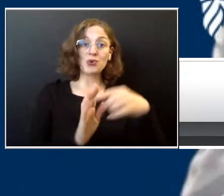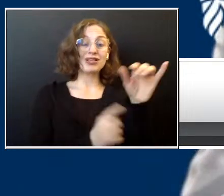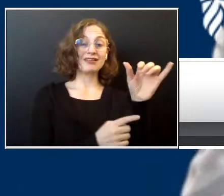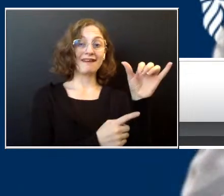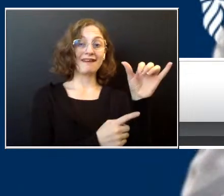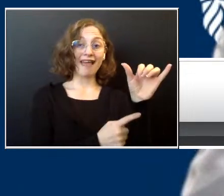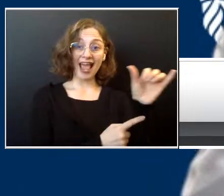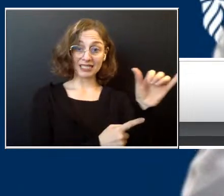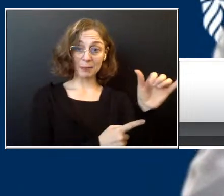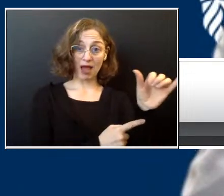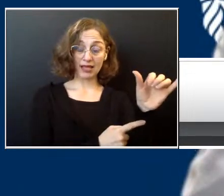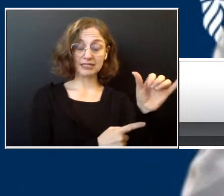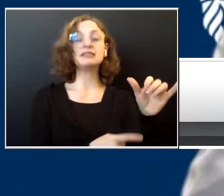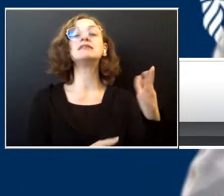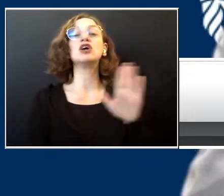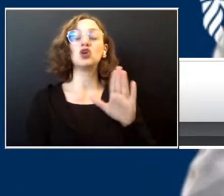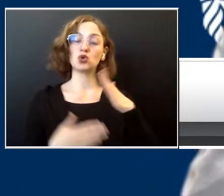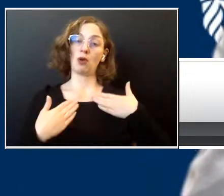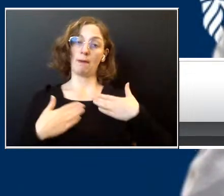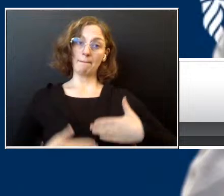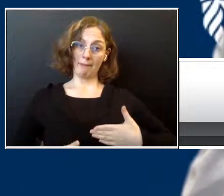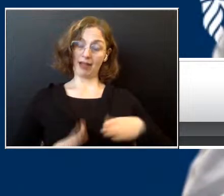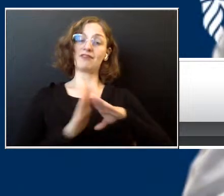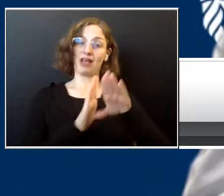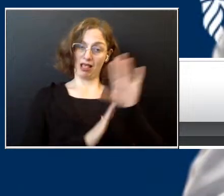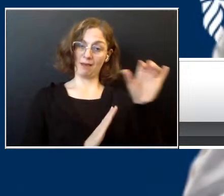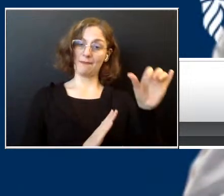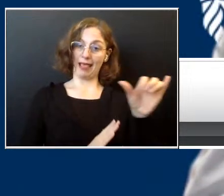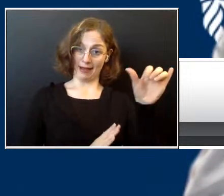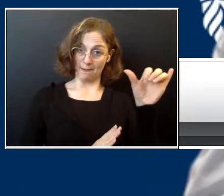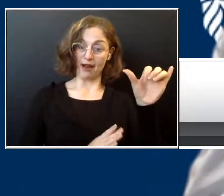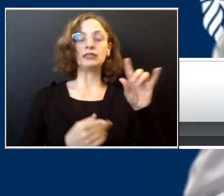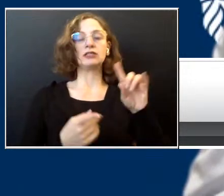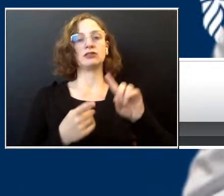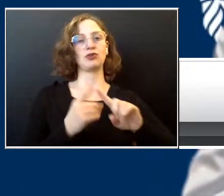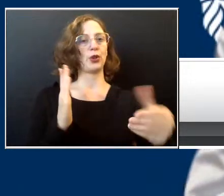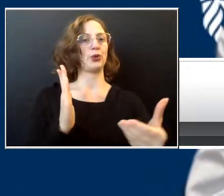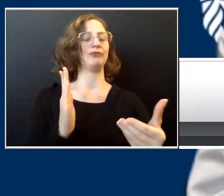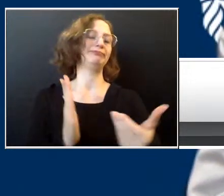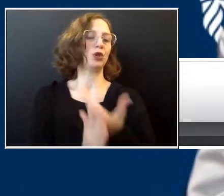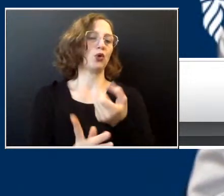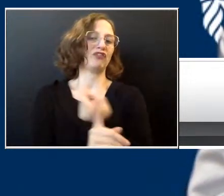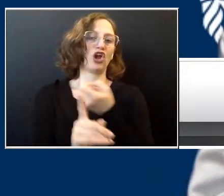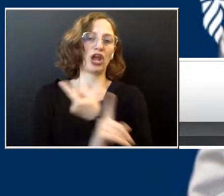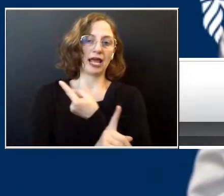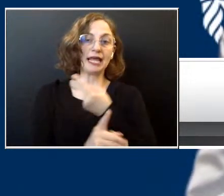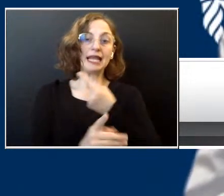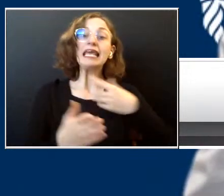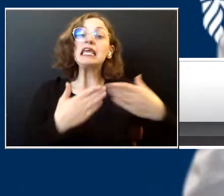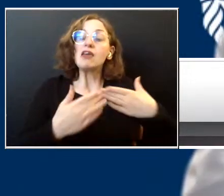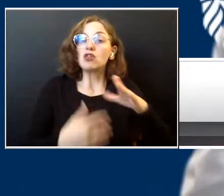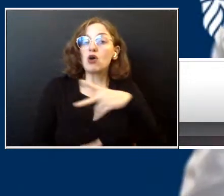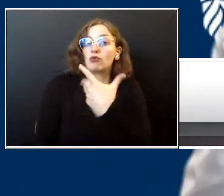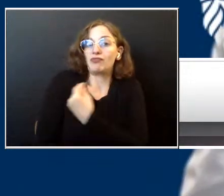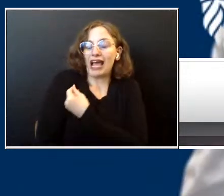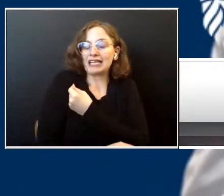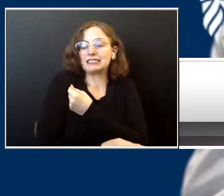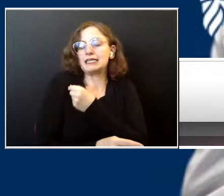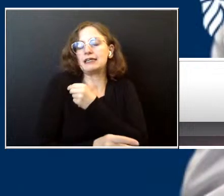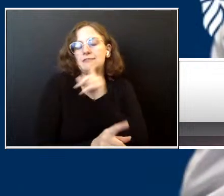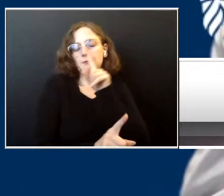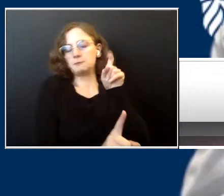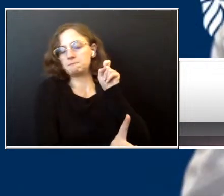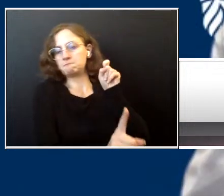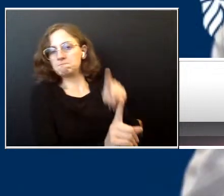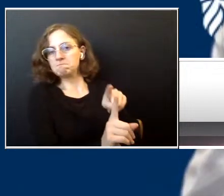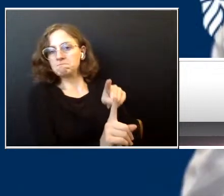does develop antibodies to the new variants, even though that COVID vaccine is only towards one of the subvariants.